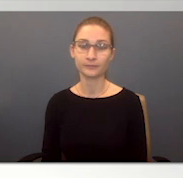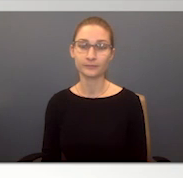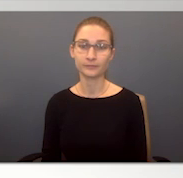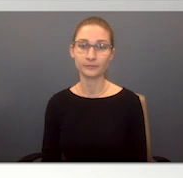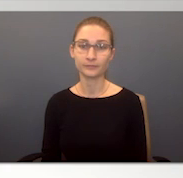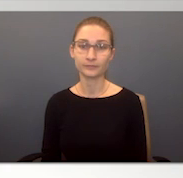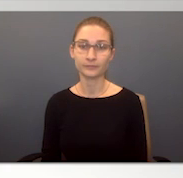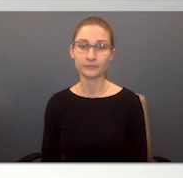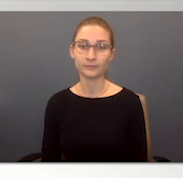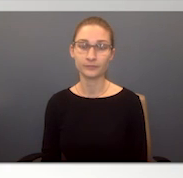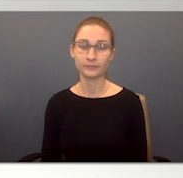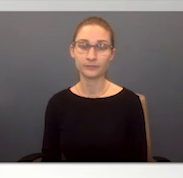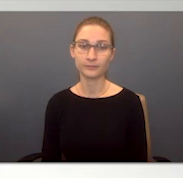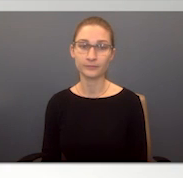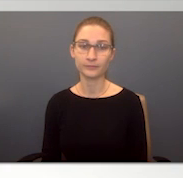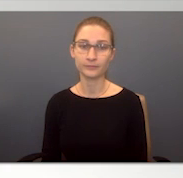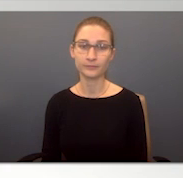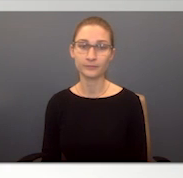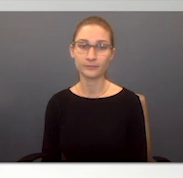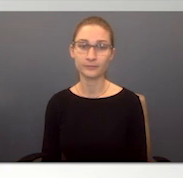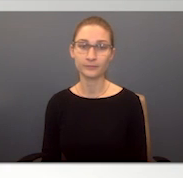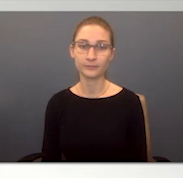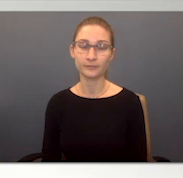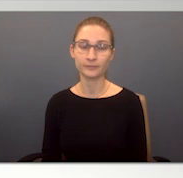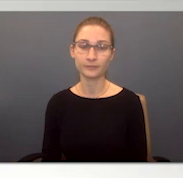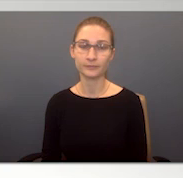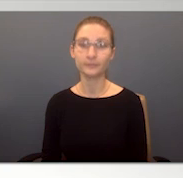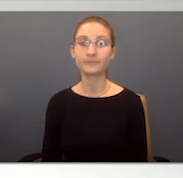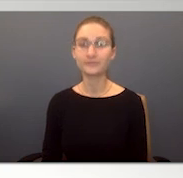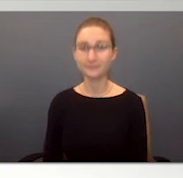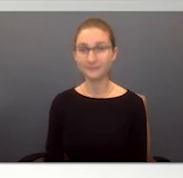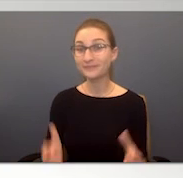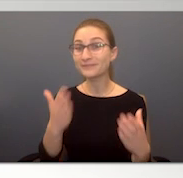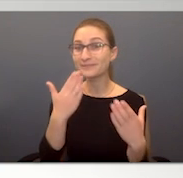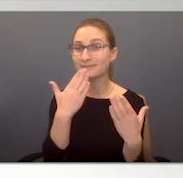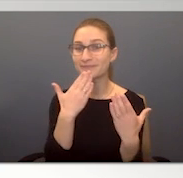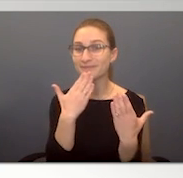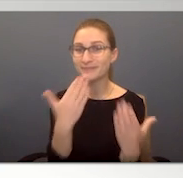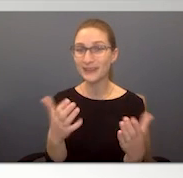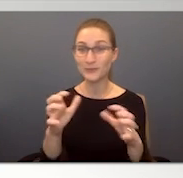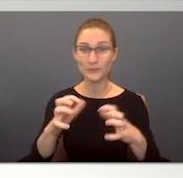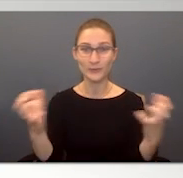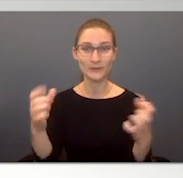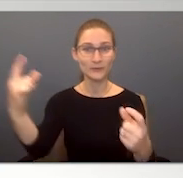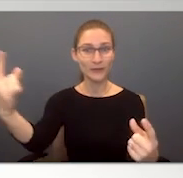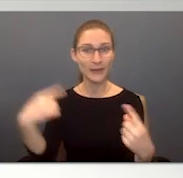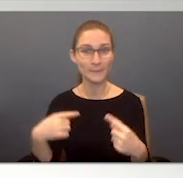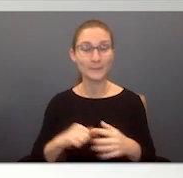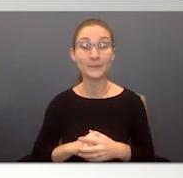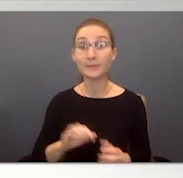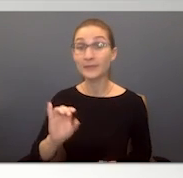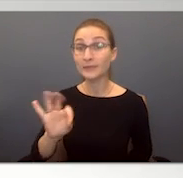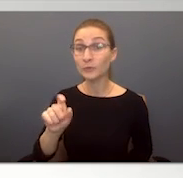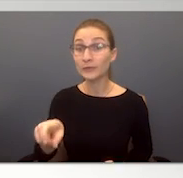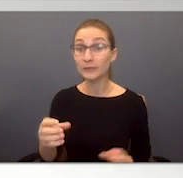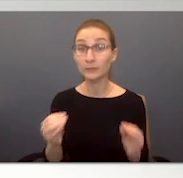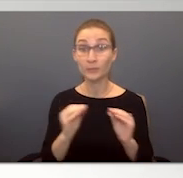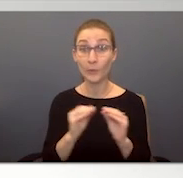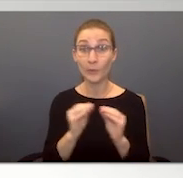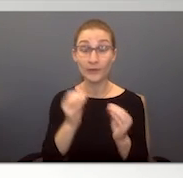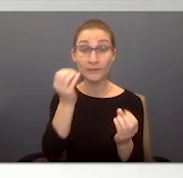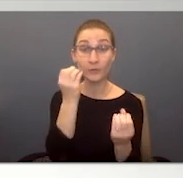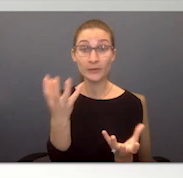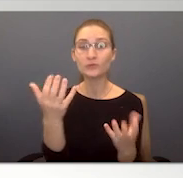pregunta por email, lo que ustedes quieran. No se preocupe. Muchas gracias por pasar. So thank you so much for